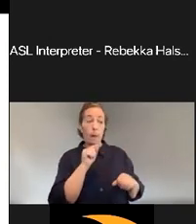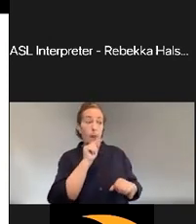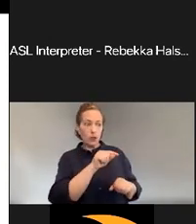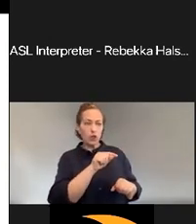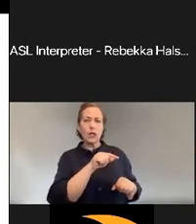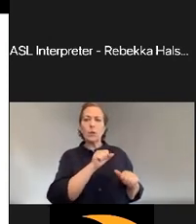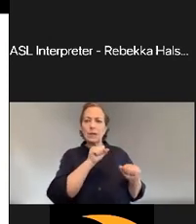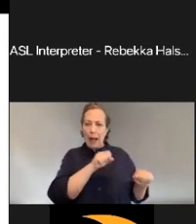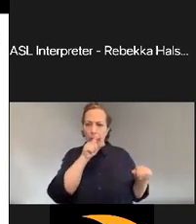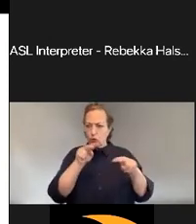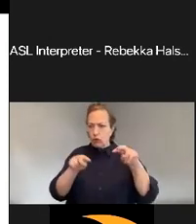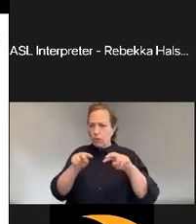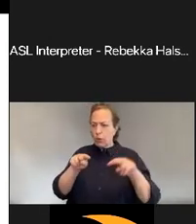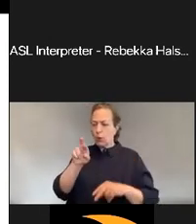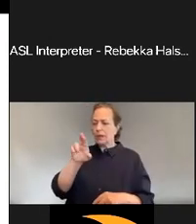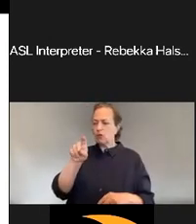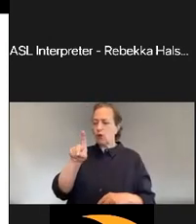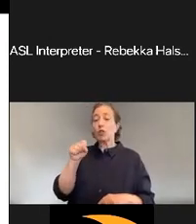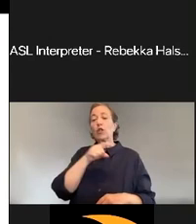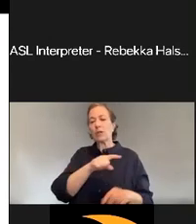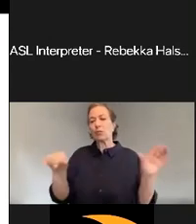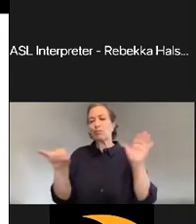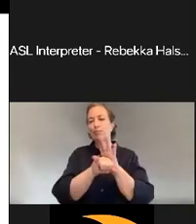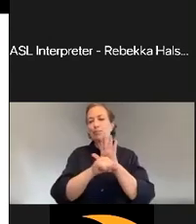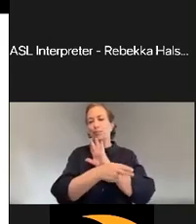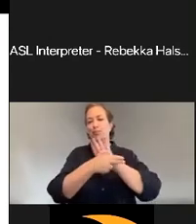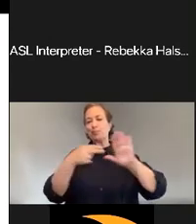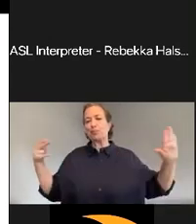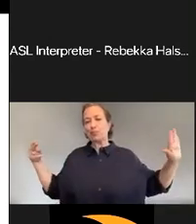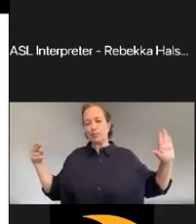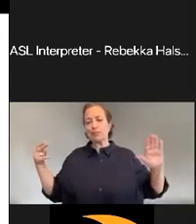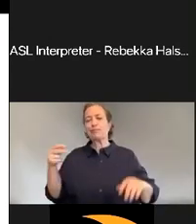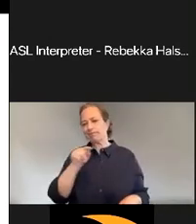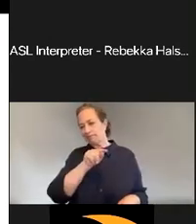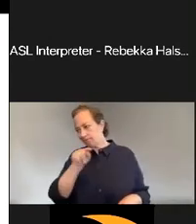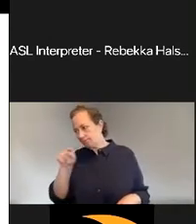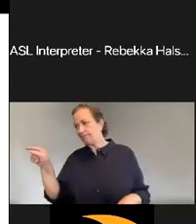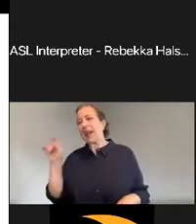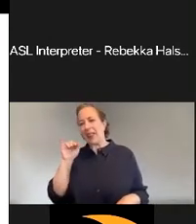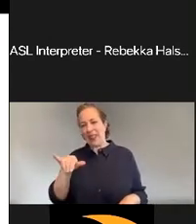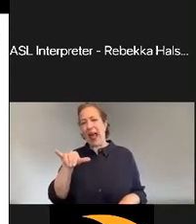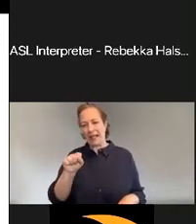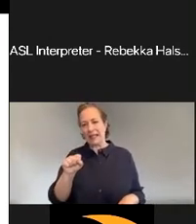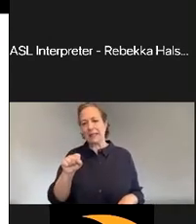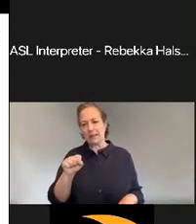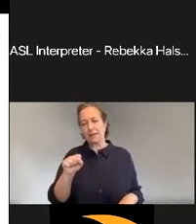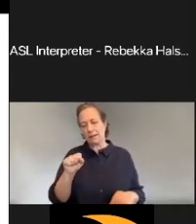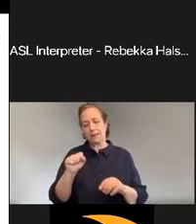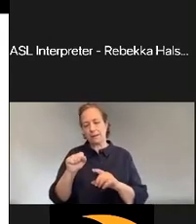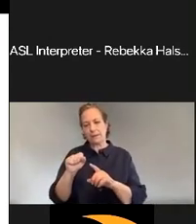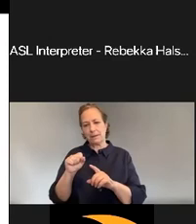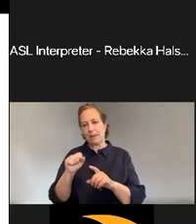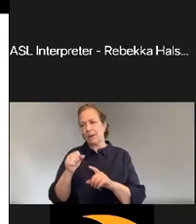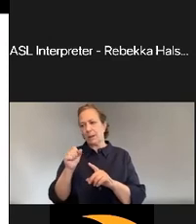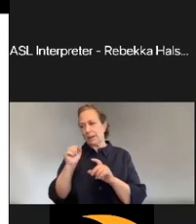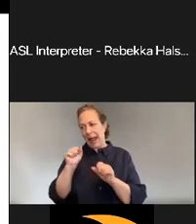his records, and she was actually able to identify these are the issues that are happening. And because she was able to identify